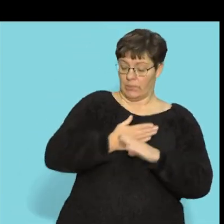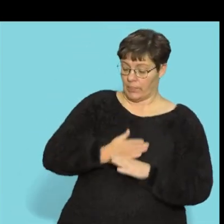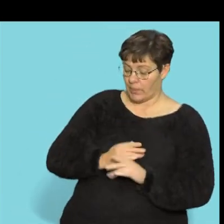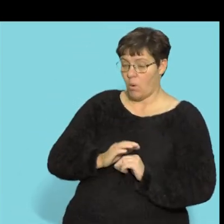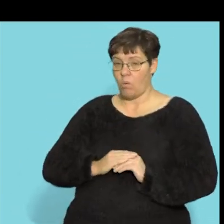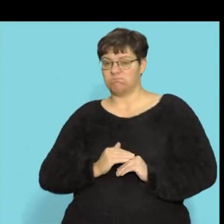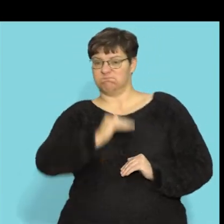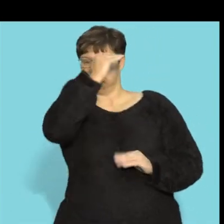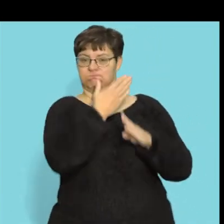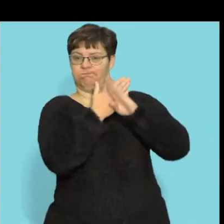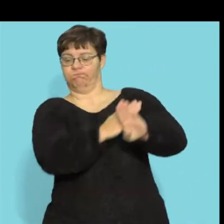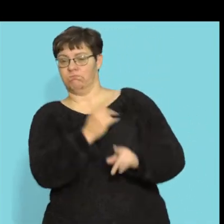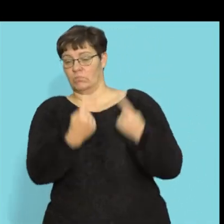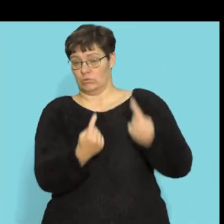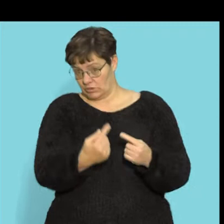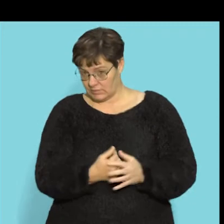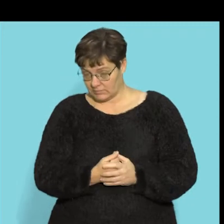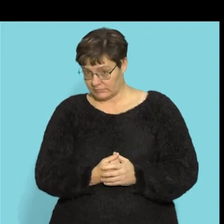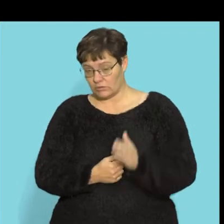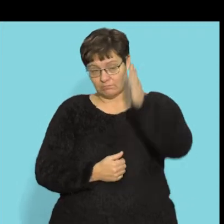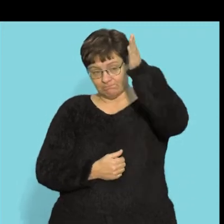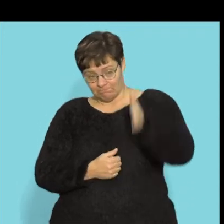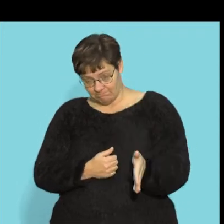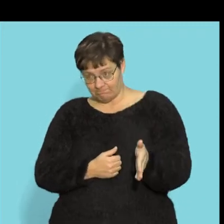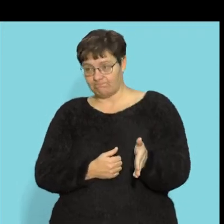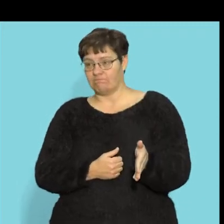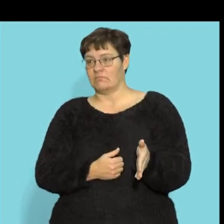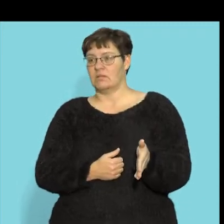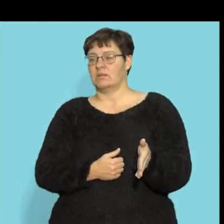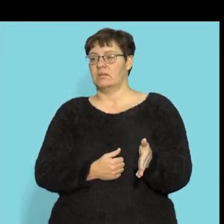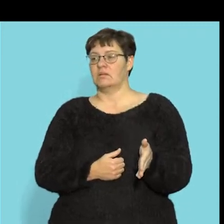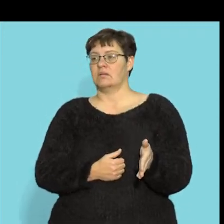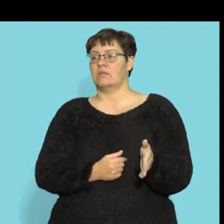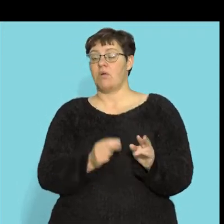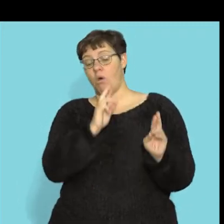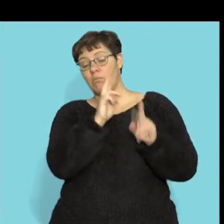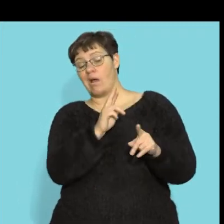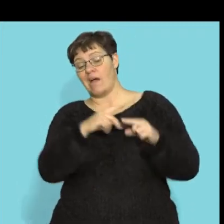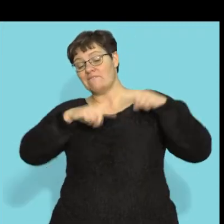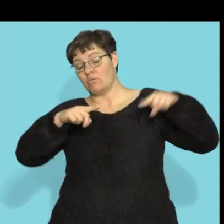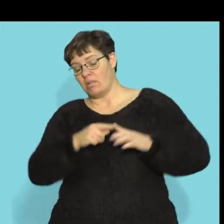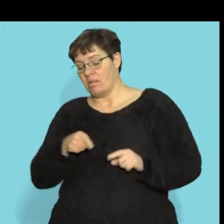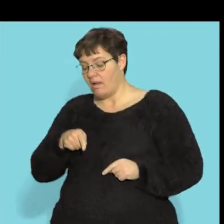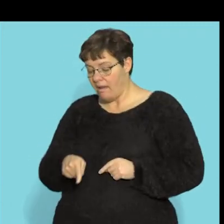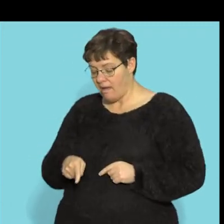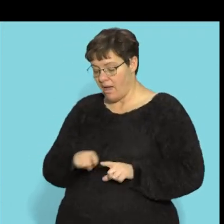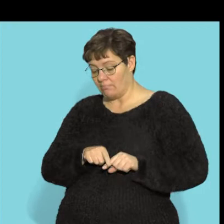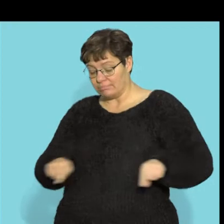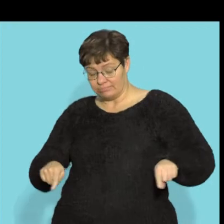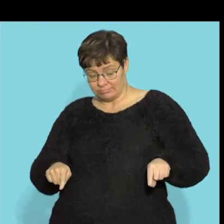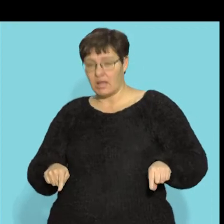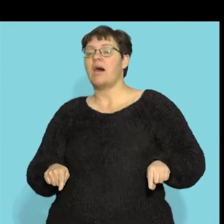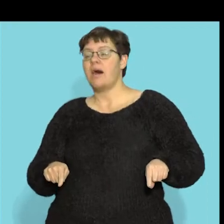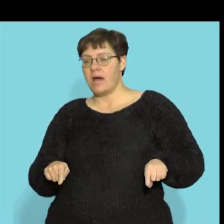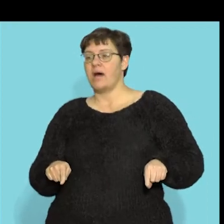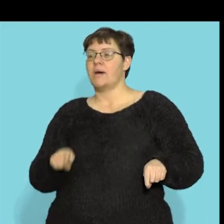So resistance becomes our response variable, right? We need to get that correct. So any